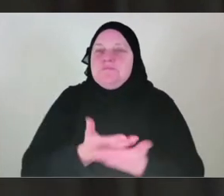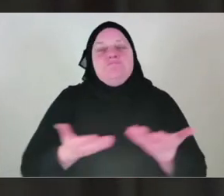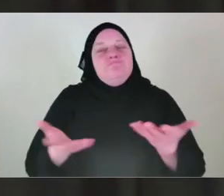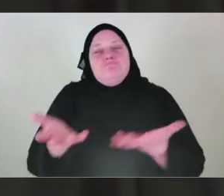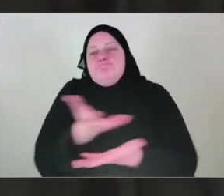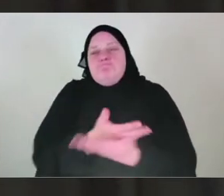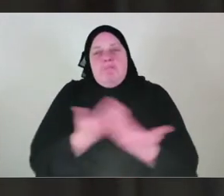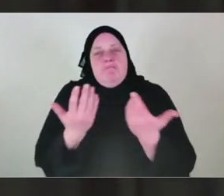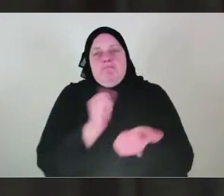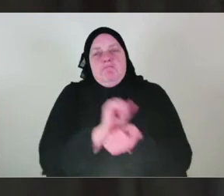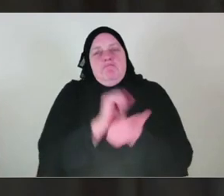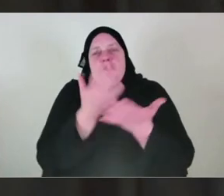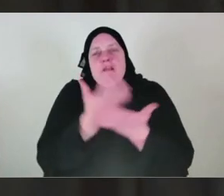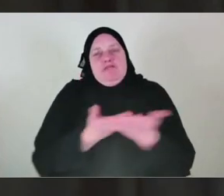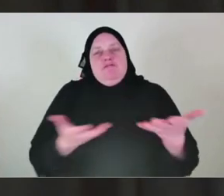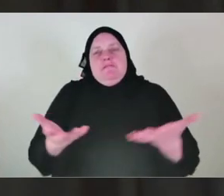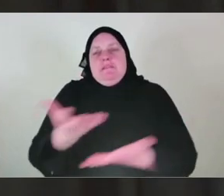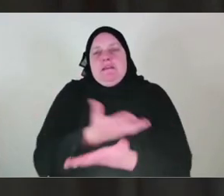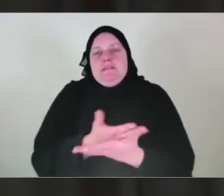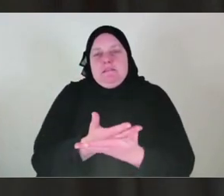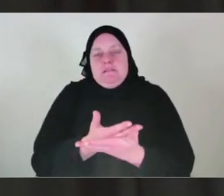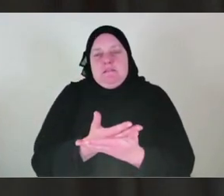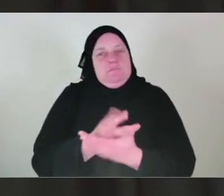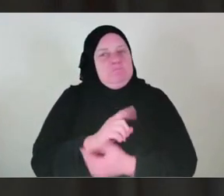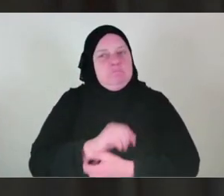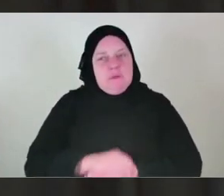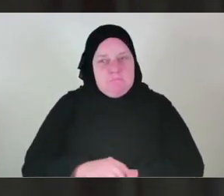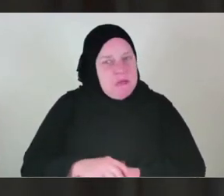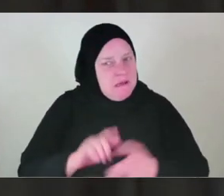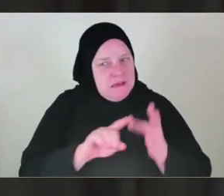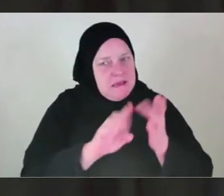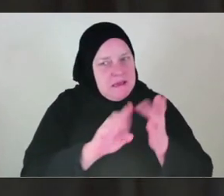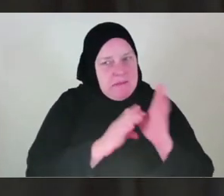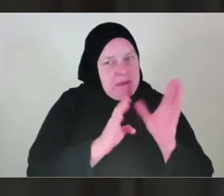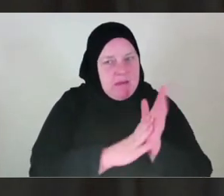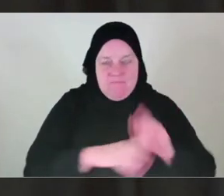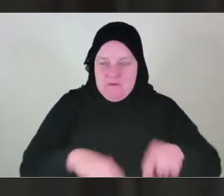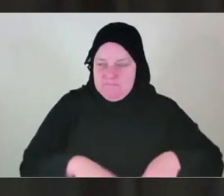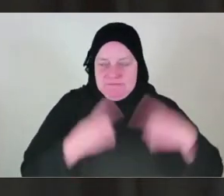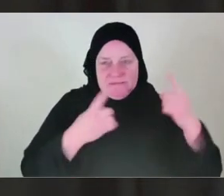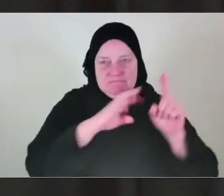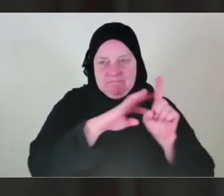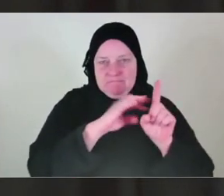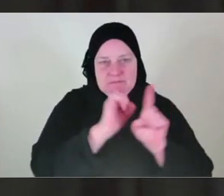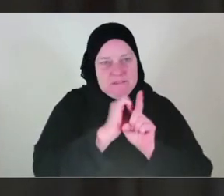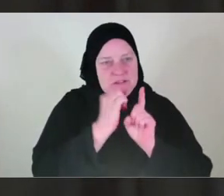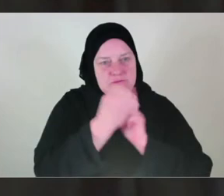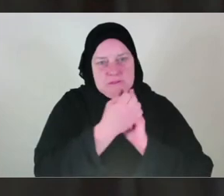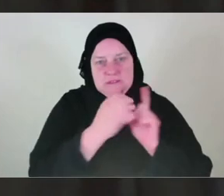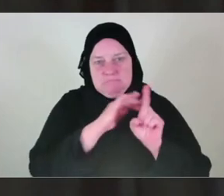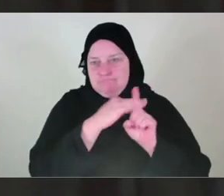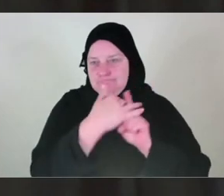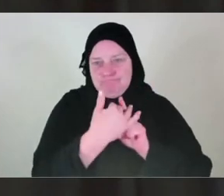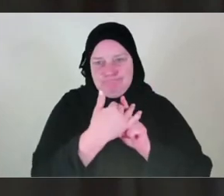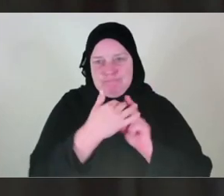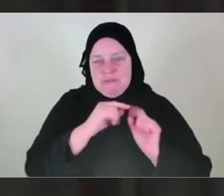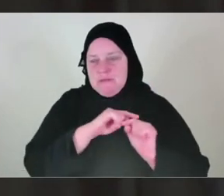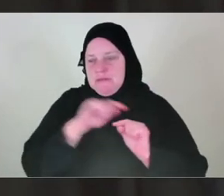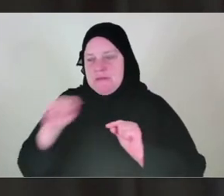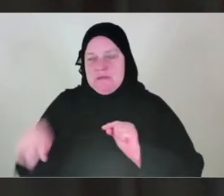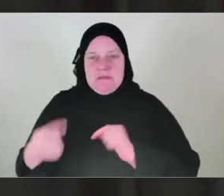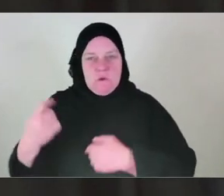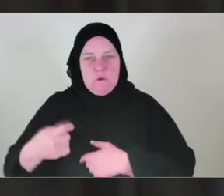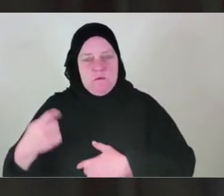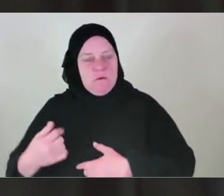So the Imam begins with Mudarat 101, Taqiyy 101.